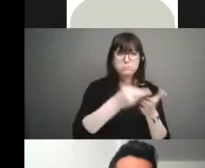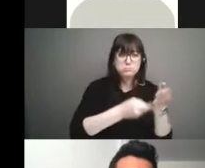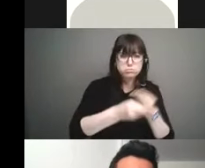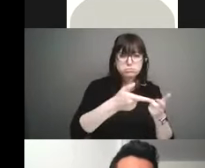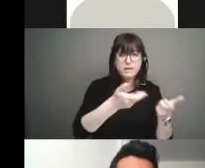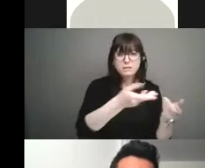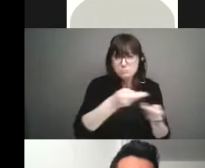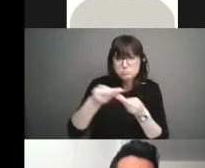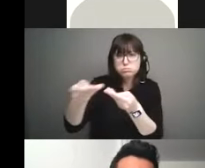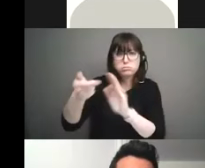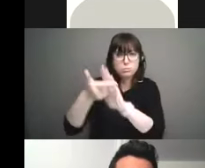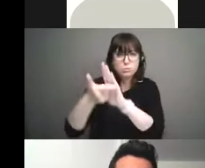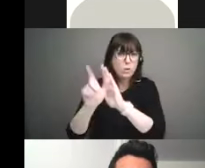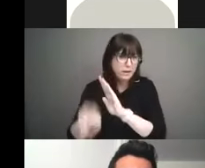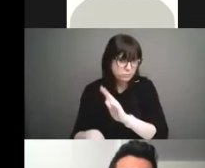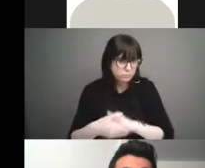before.